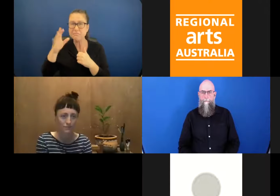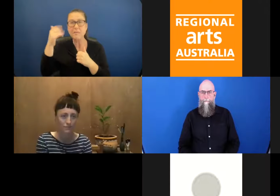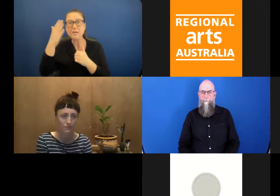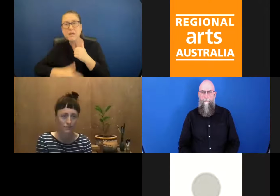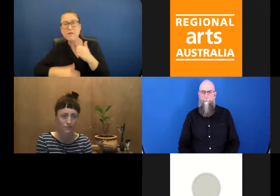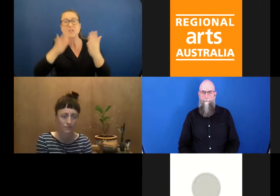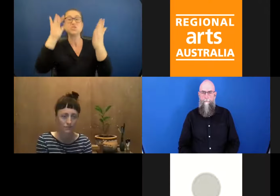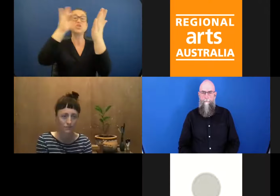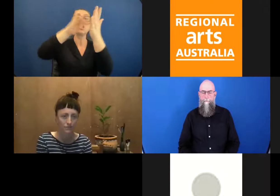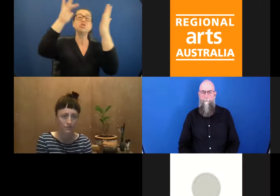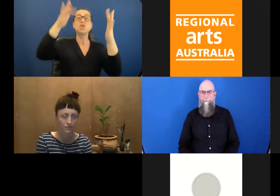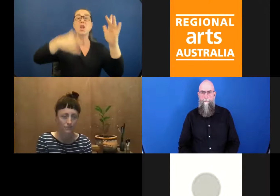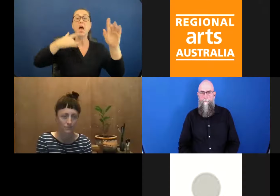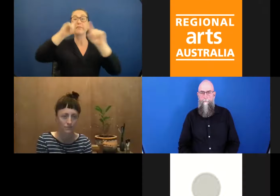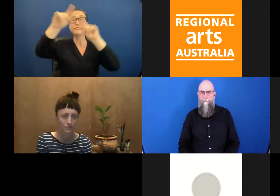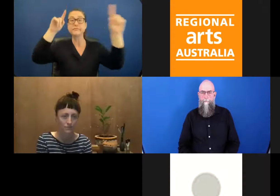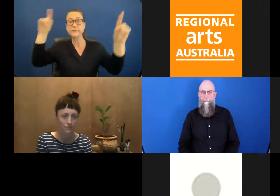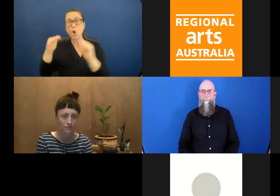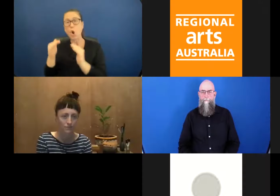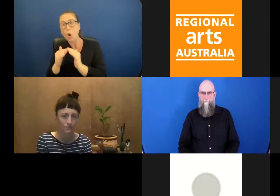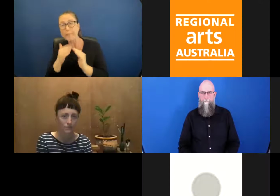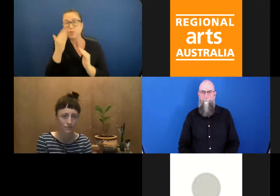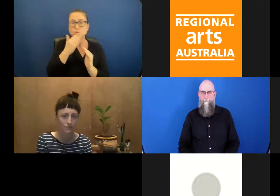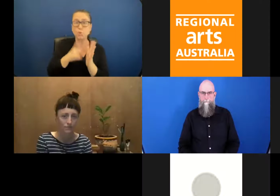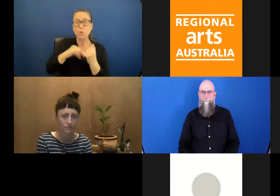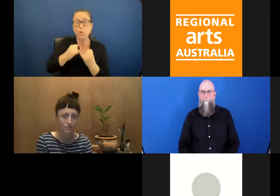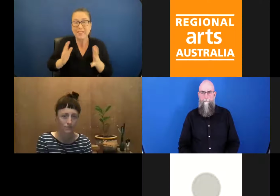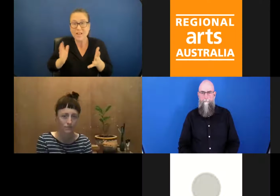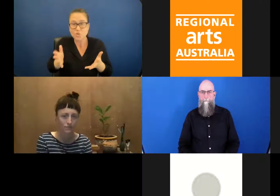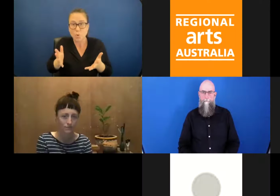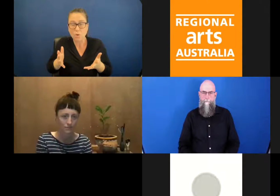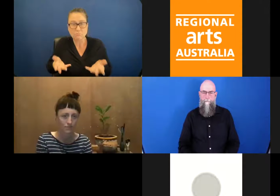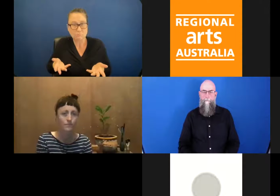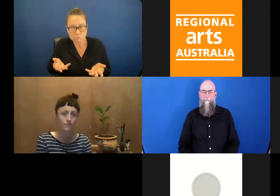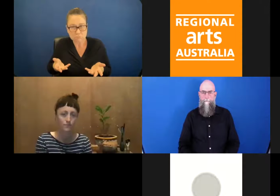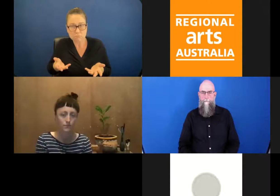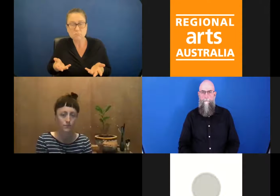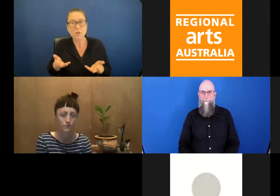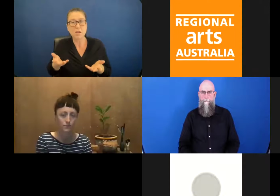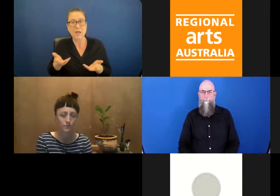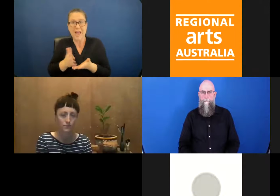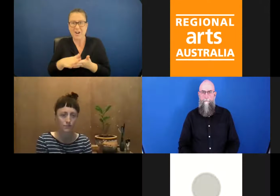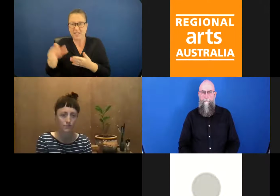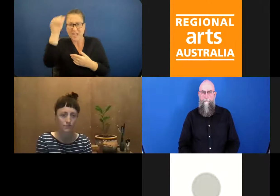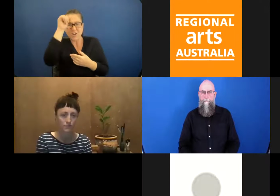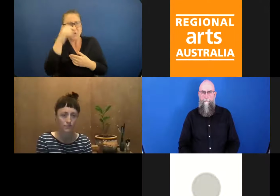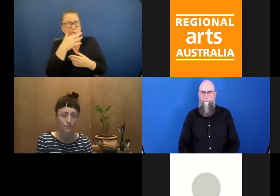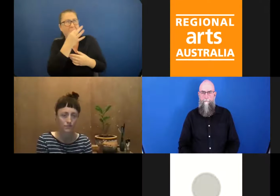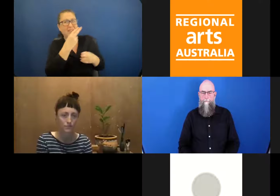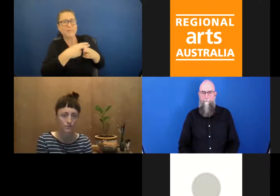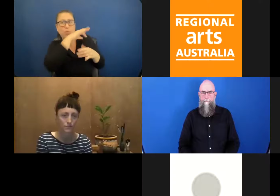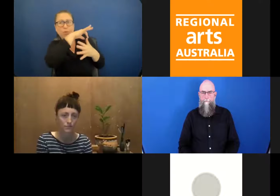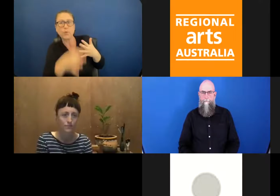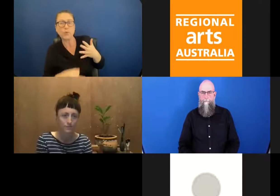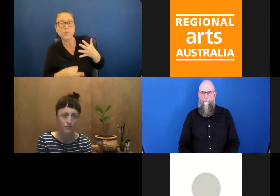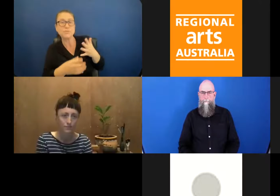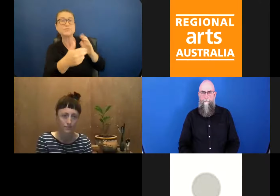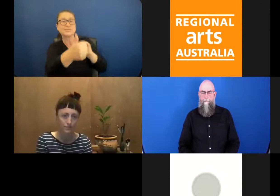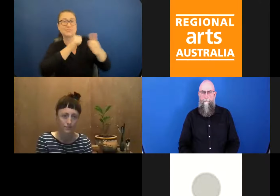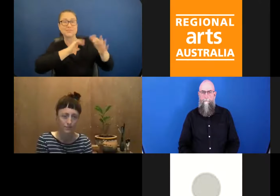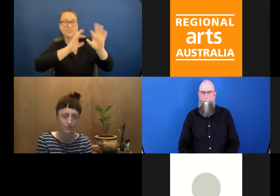outside of school and home and Clunes, I, I, you know, how do they know what to ask for? So what happened when someone